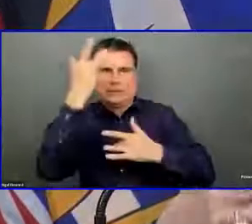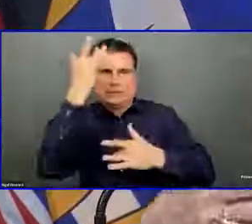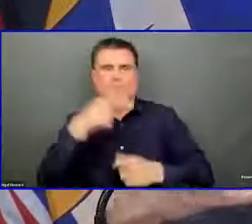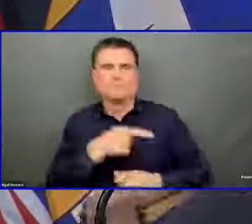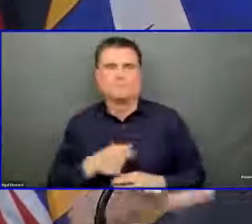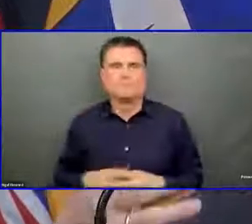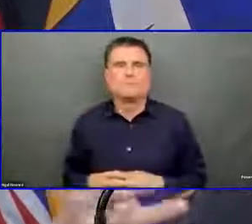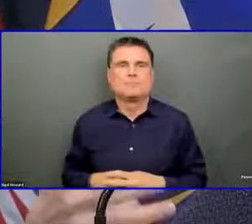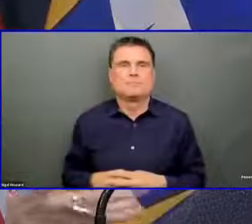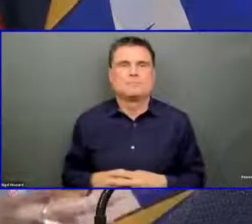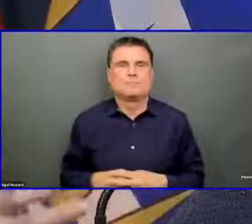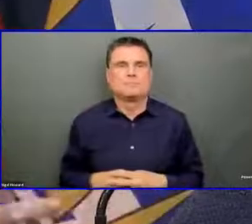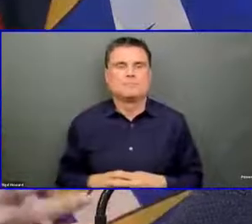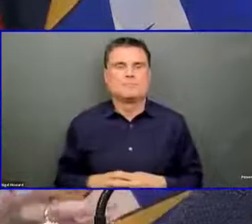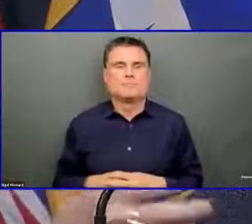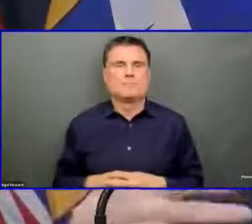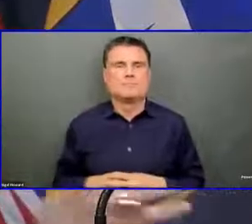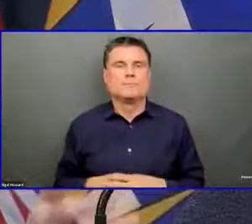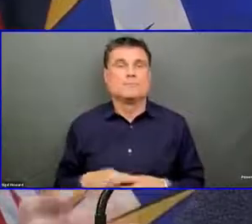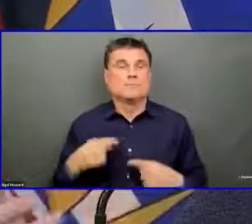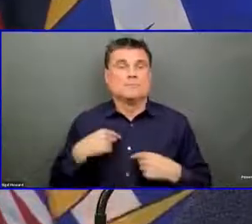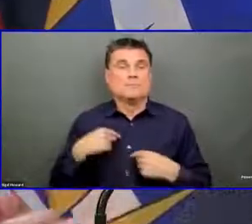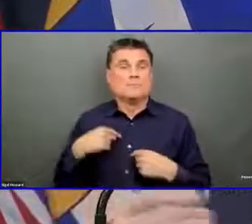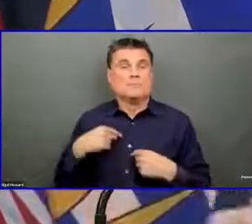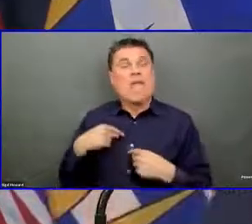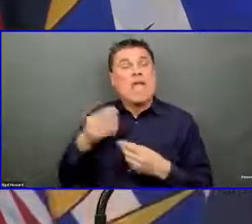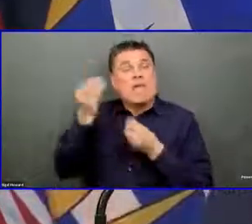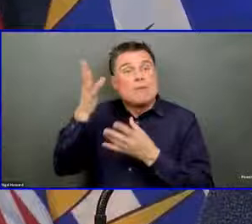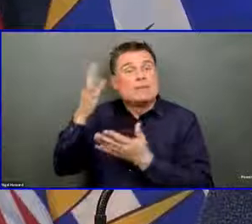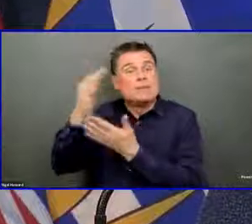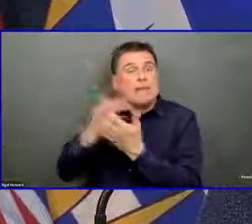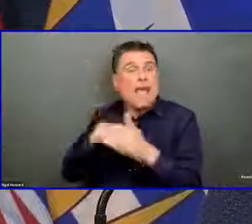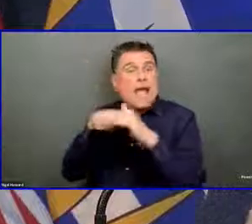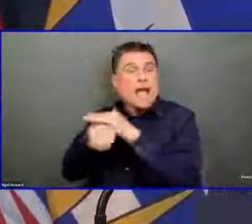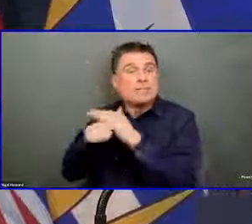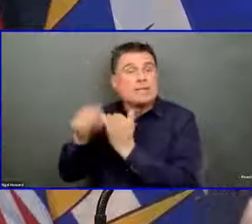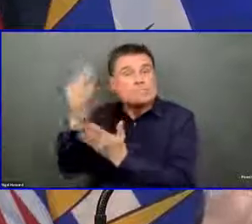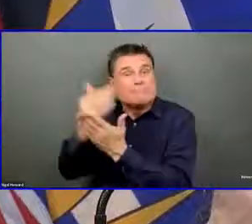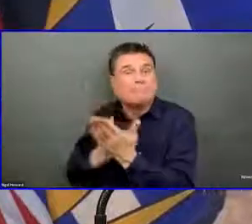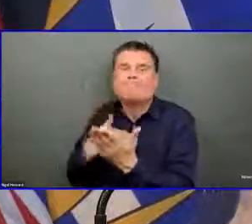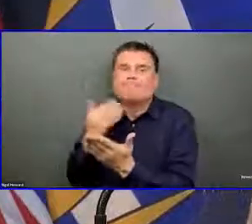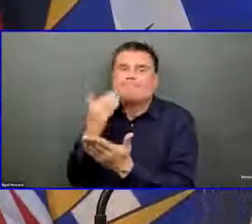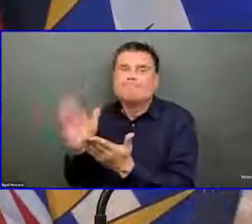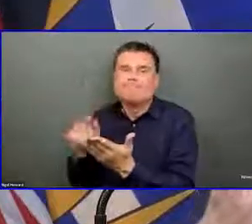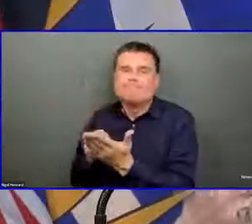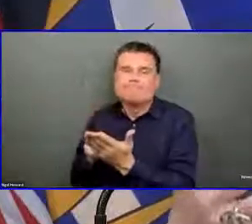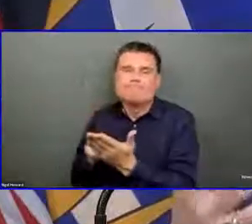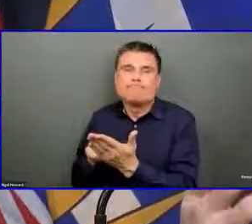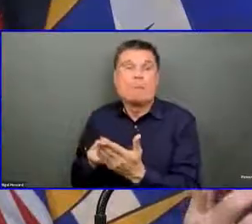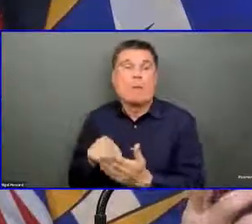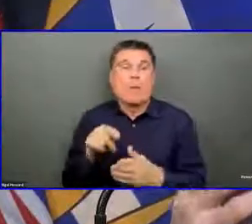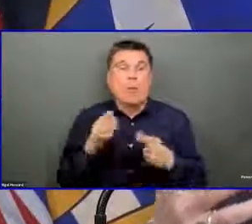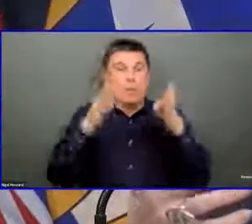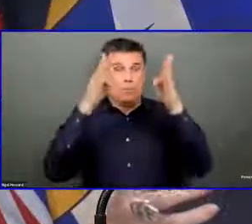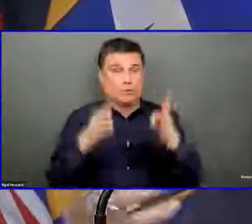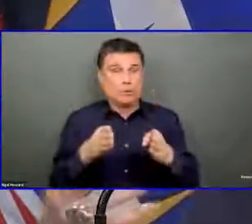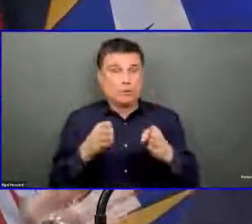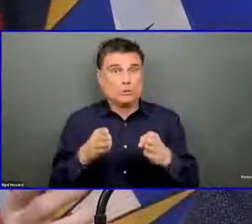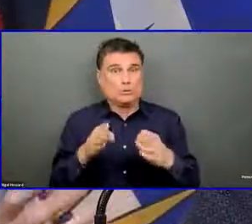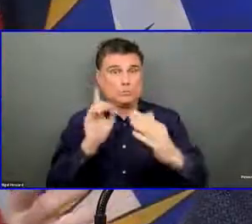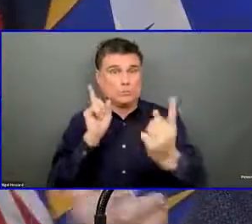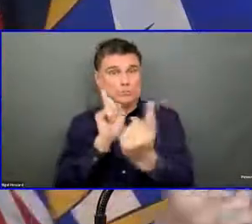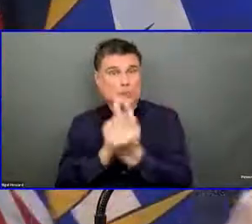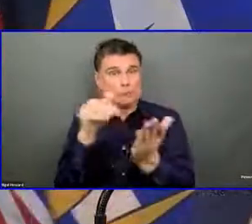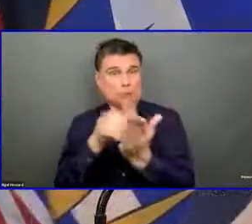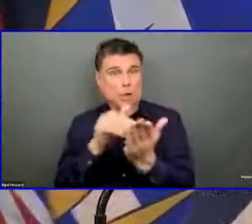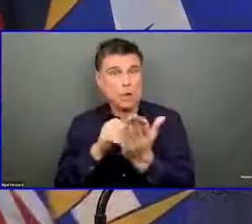the clinicians who are caring for people, for the individuals who are going through this, whether it's in hospital, the ICU, and